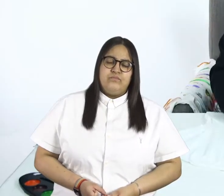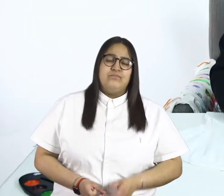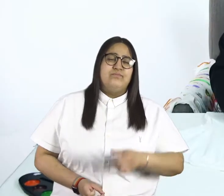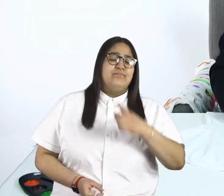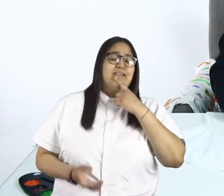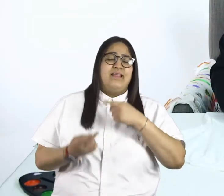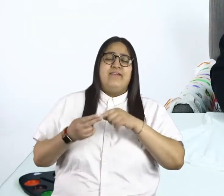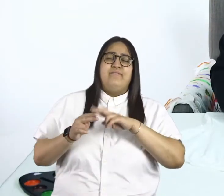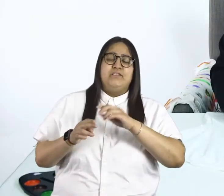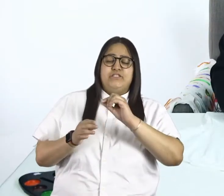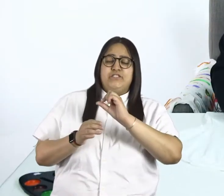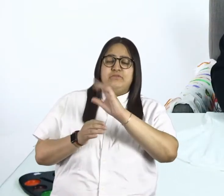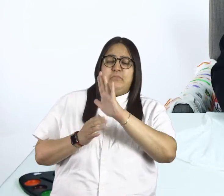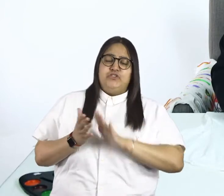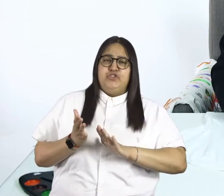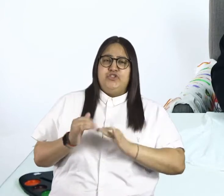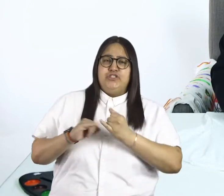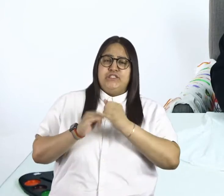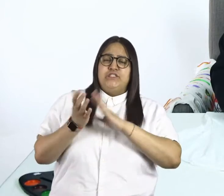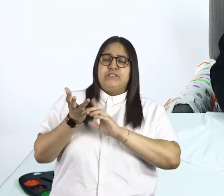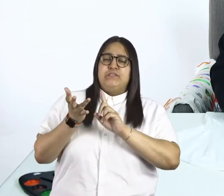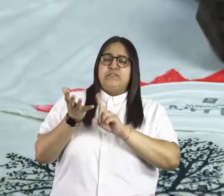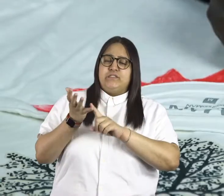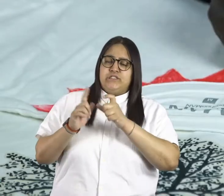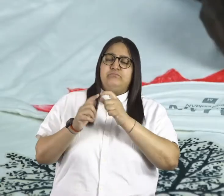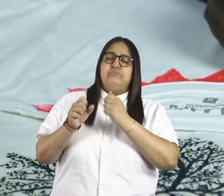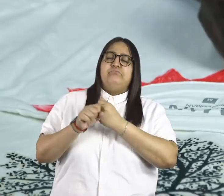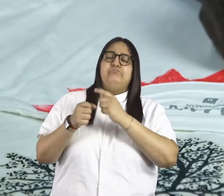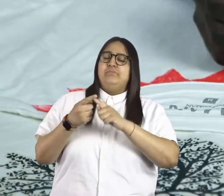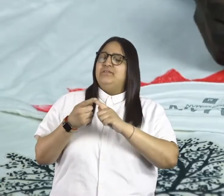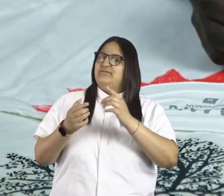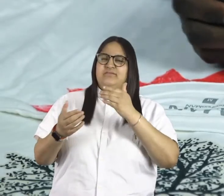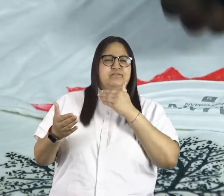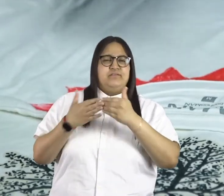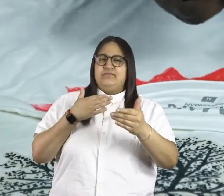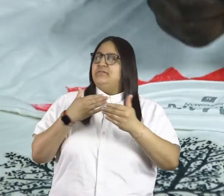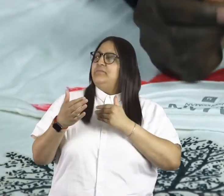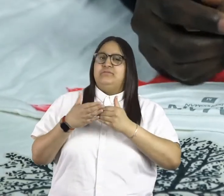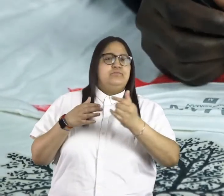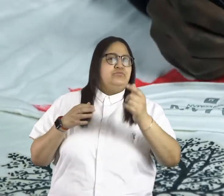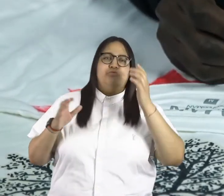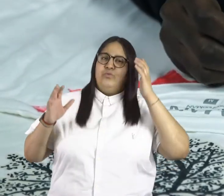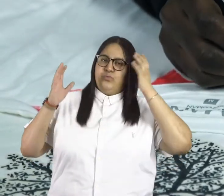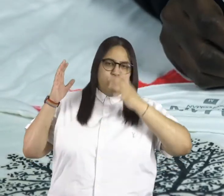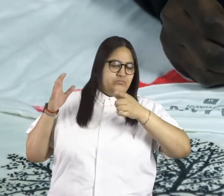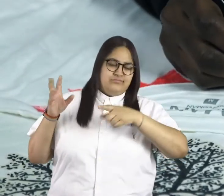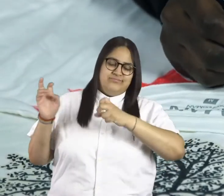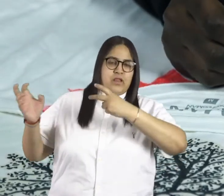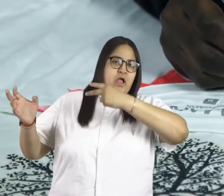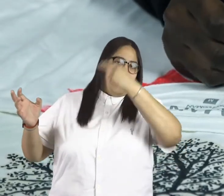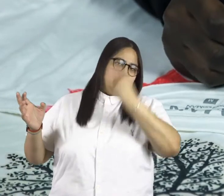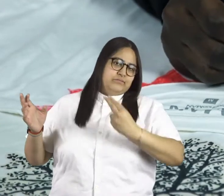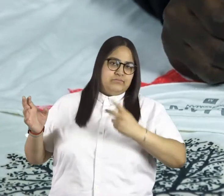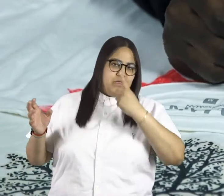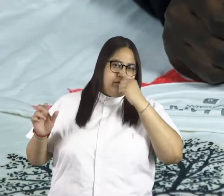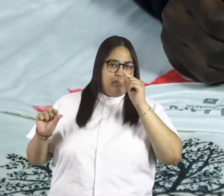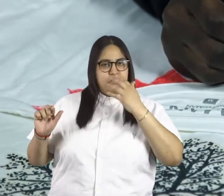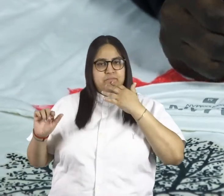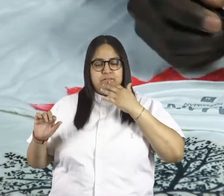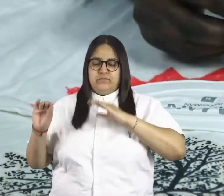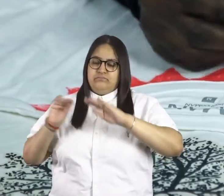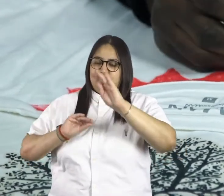artistic. That's the whole aim of being creative. An error could be something that you end up loving at the end of the day.